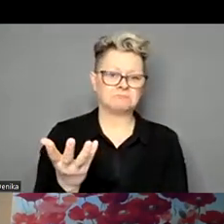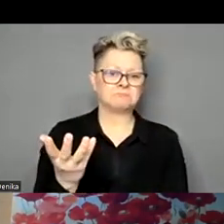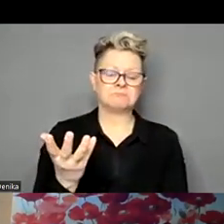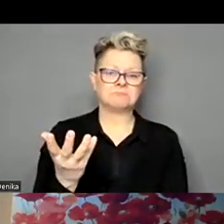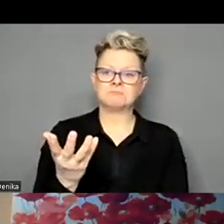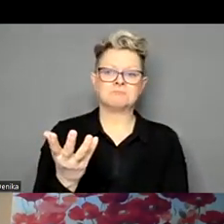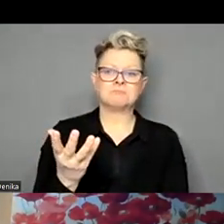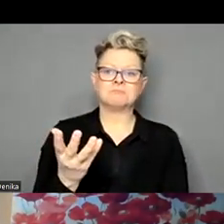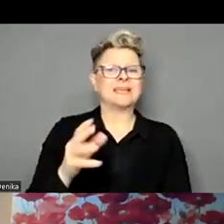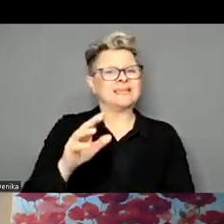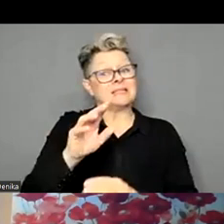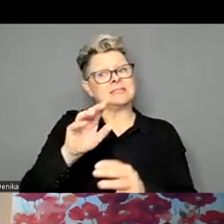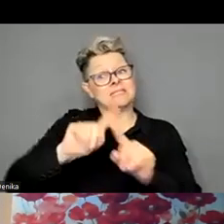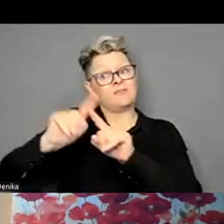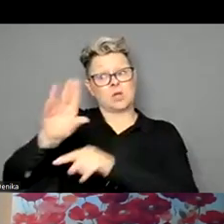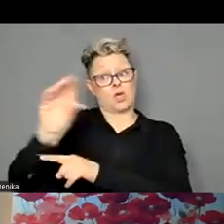certain trust companies to do it.